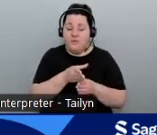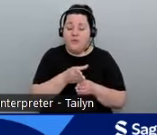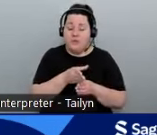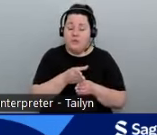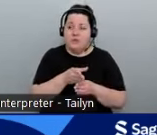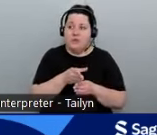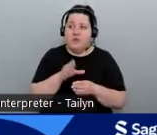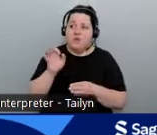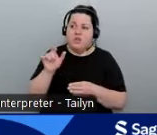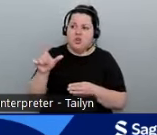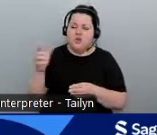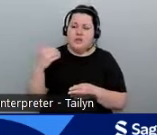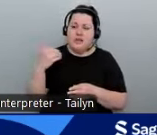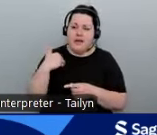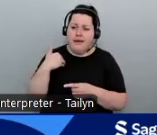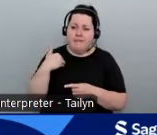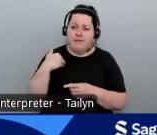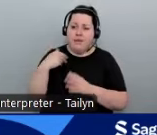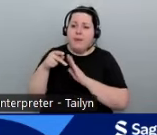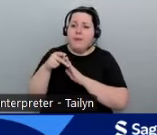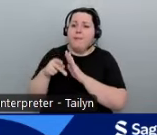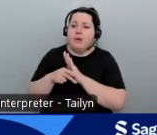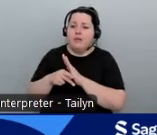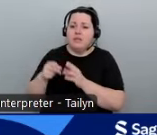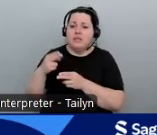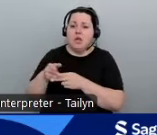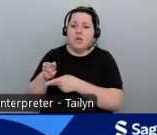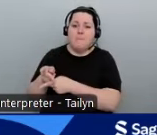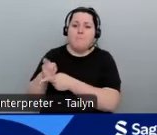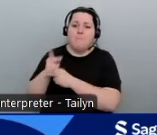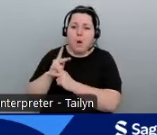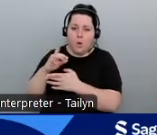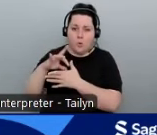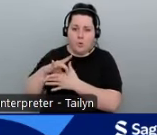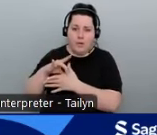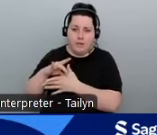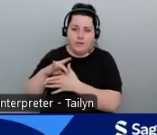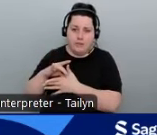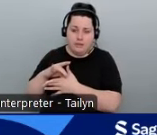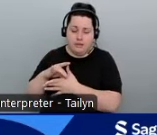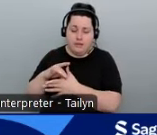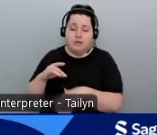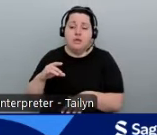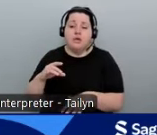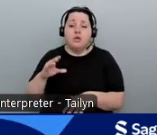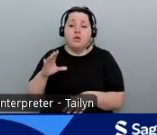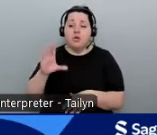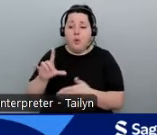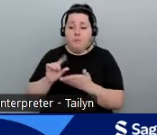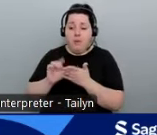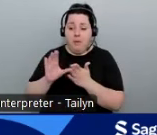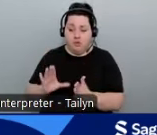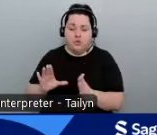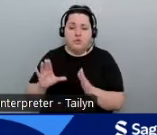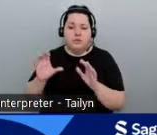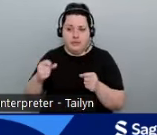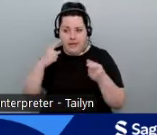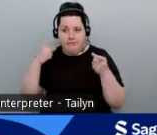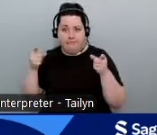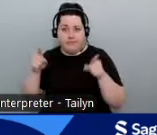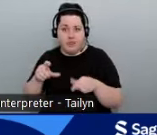have a policy for what's called borrowed content. And so your publisher could make a deal with the